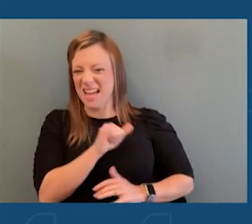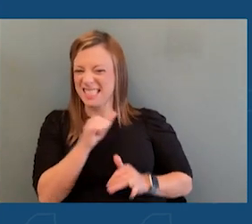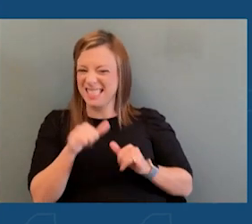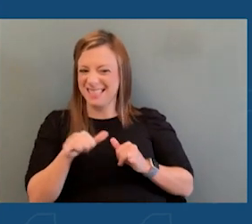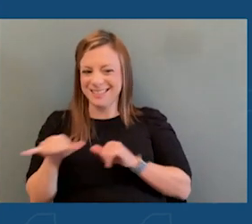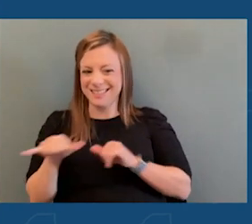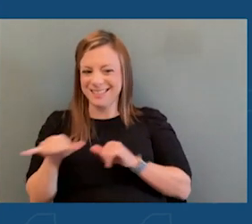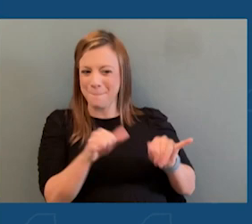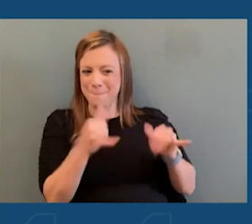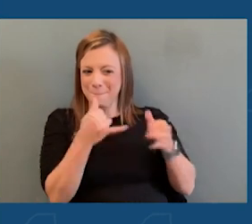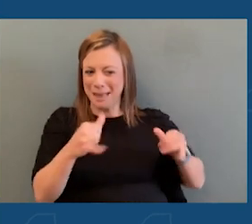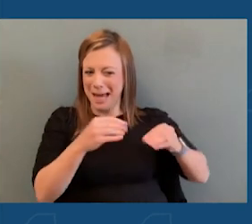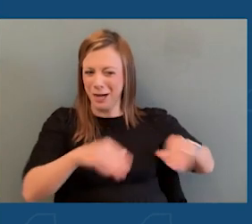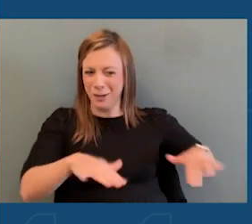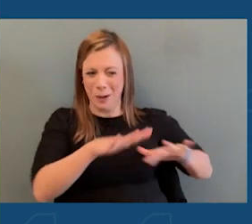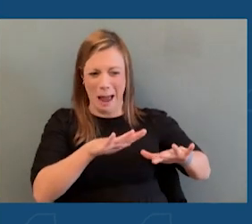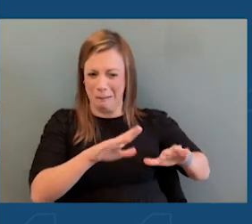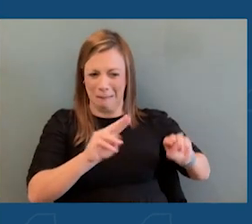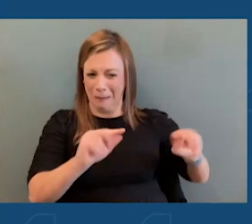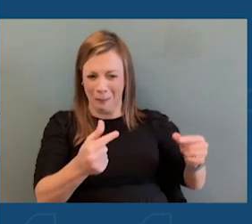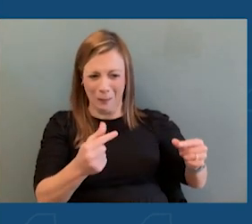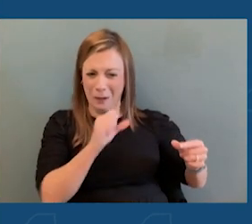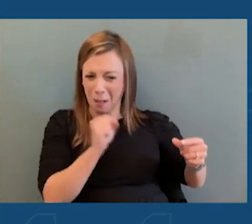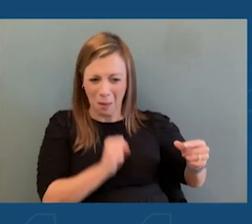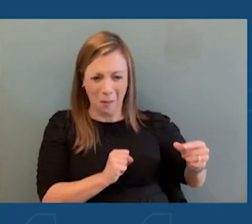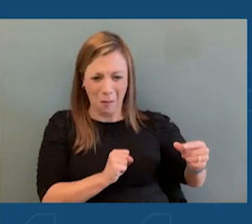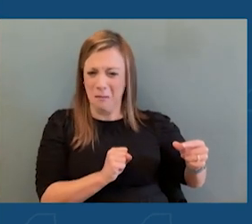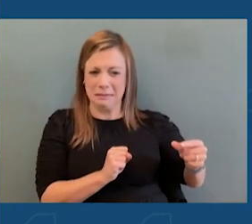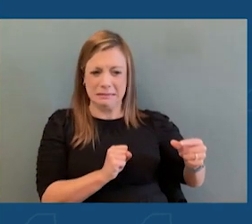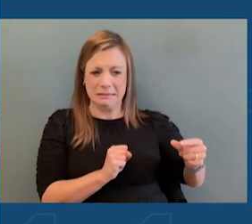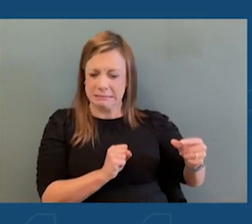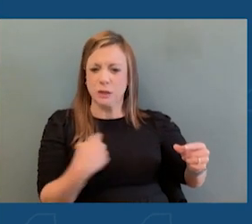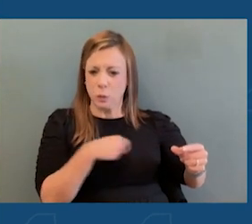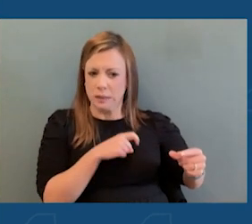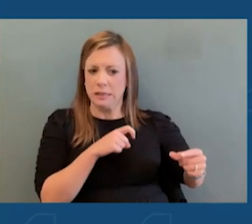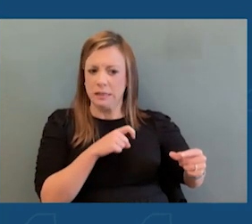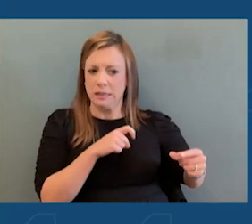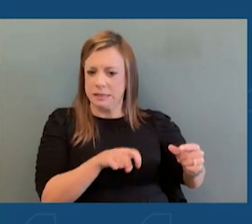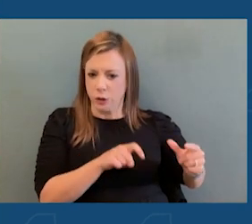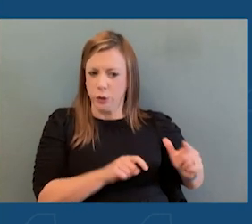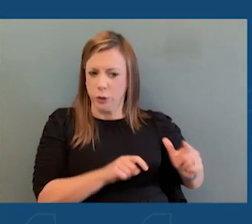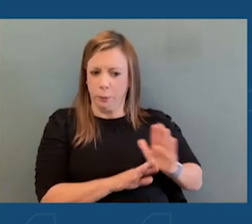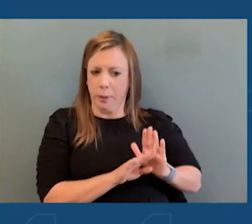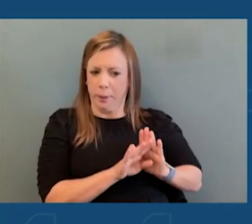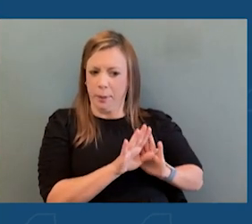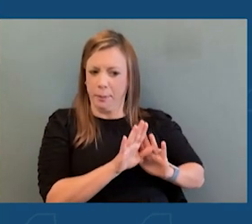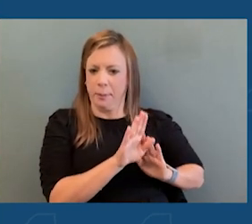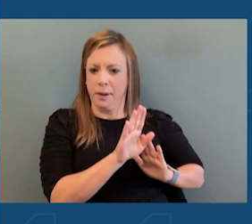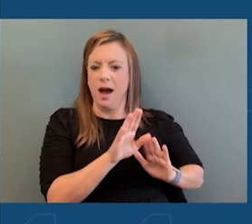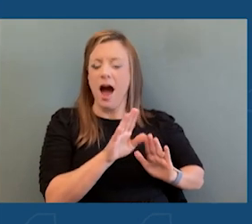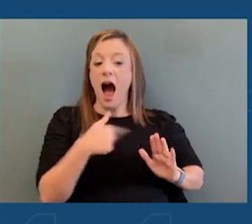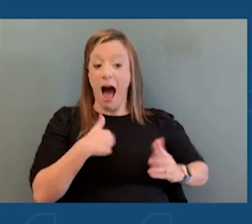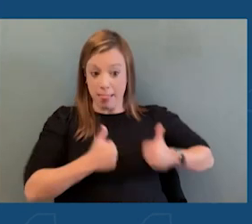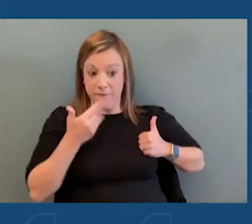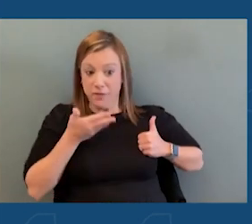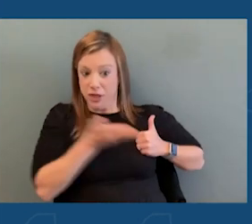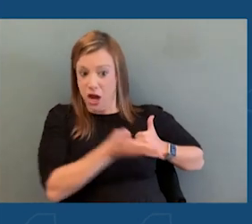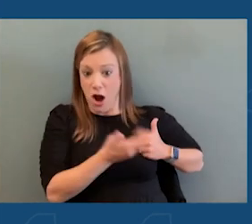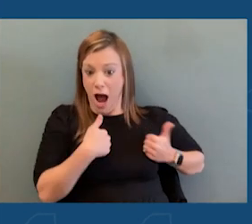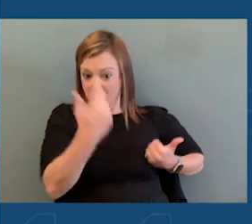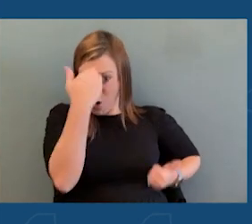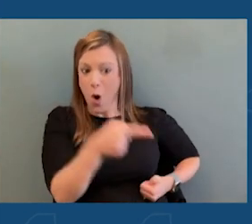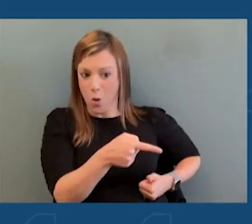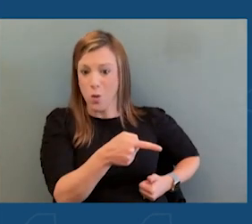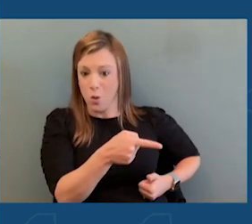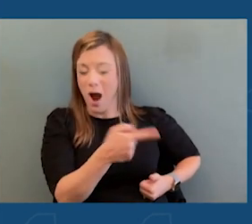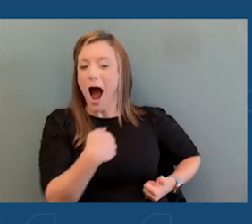daughters, 16 and 11, and you know that's I live there, Harding and Broadway. So I know